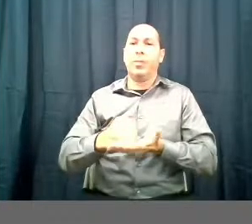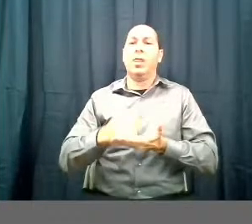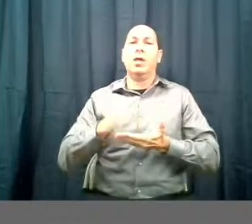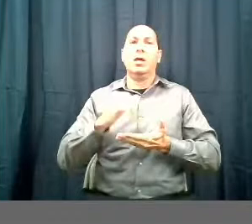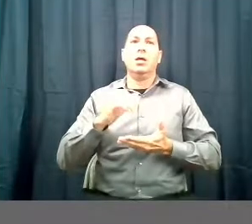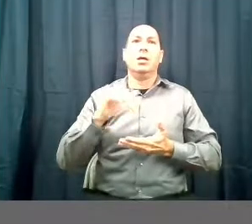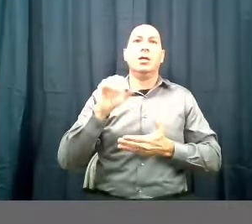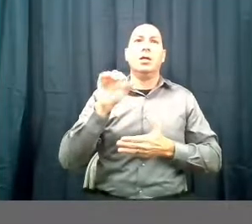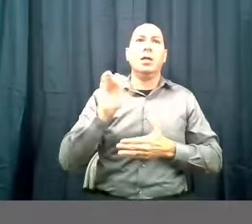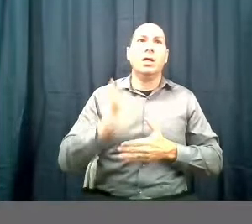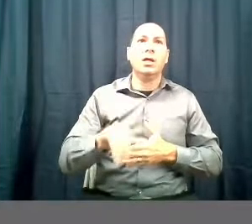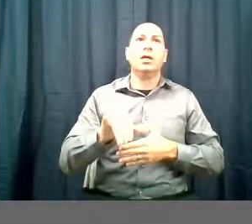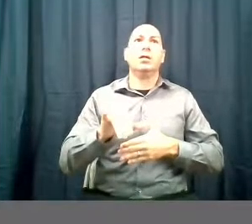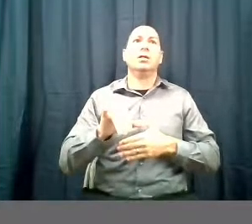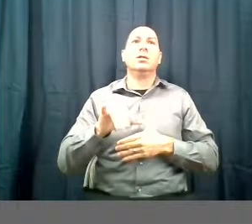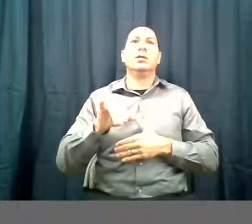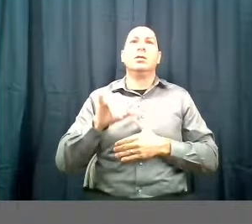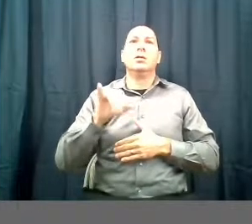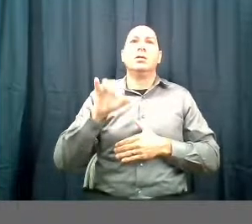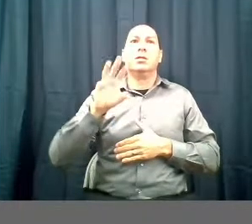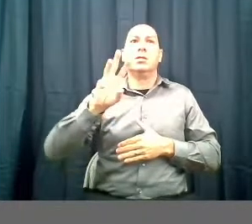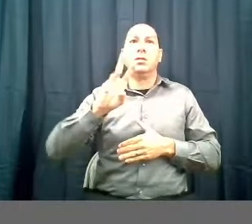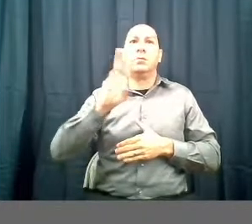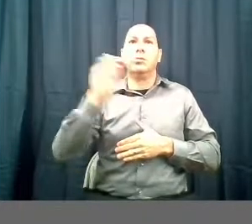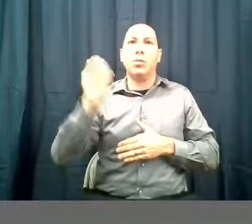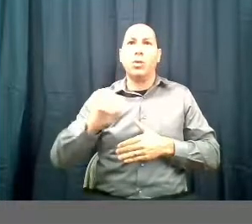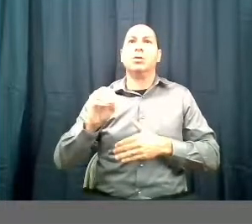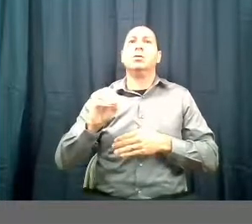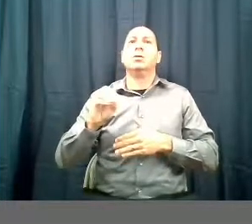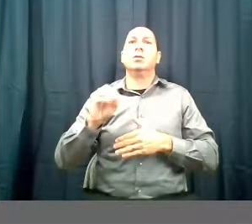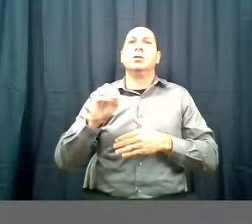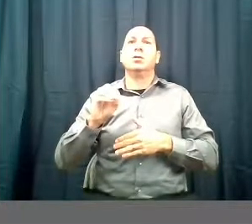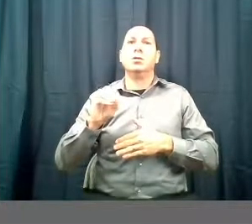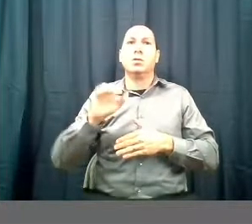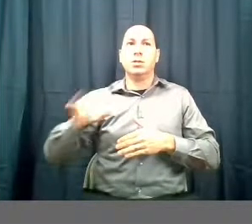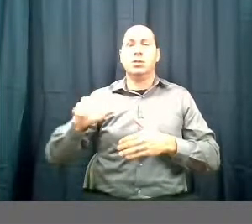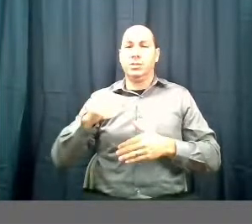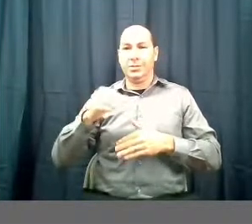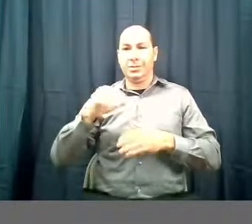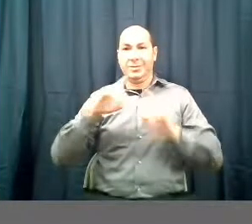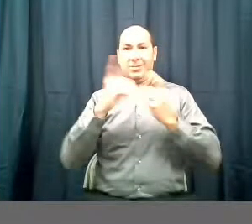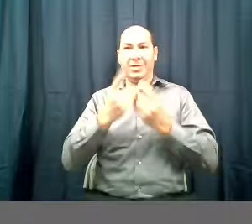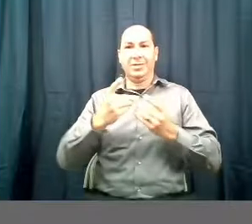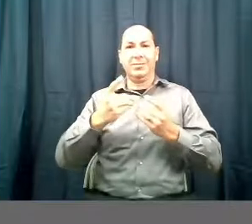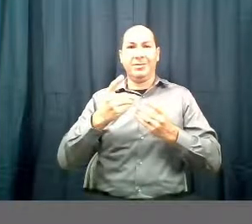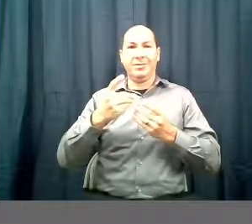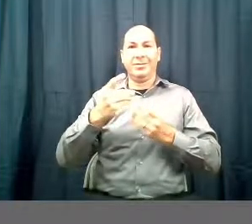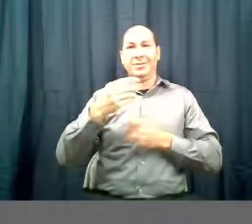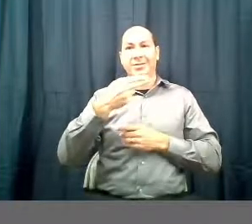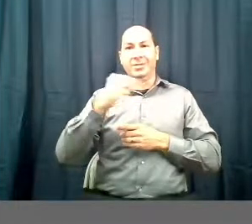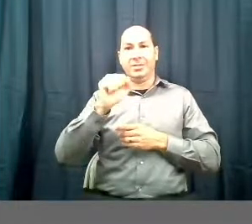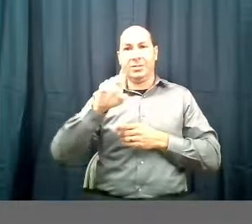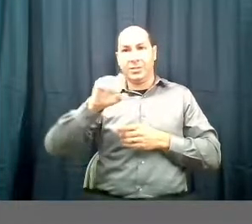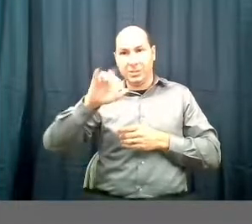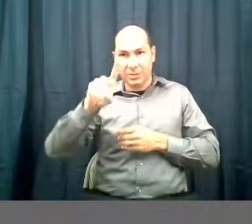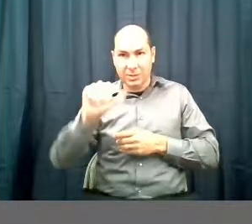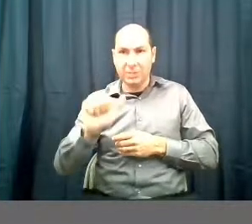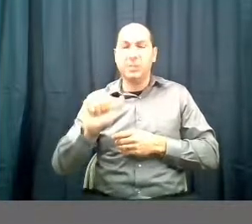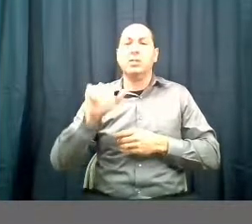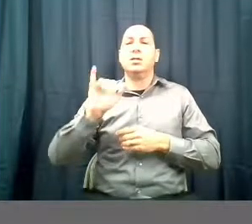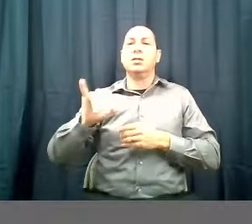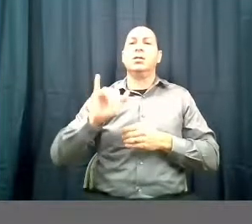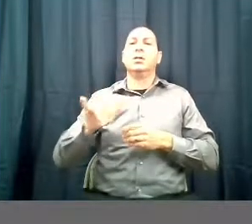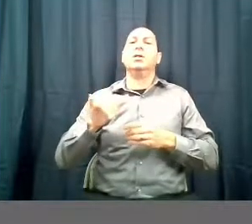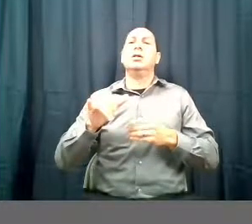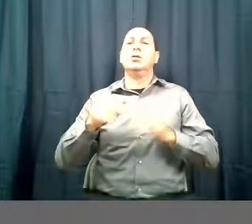Hacienda forecasts, mainly explained by outperformance in motor vehicles, other general fund revenue, and rum cover-over. This slide shows the